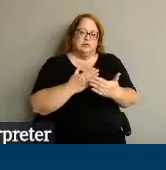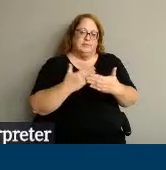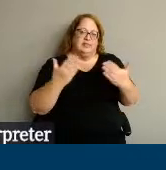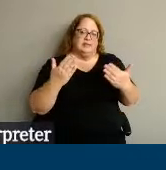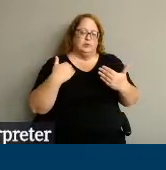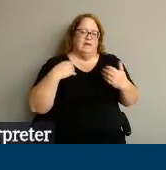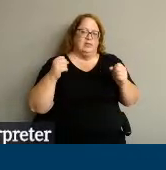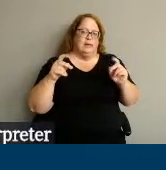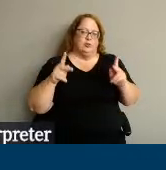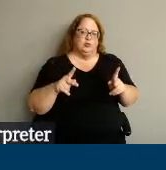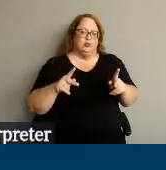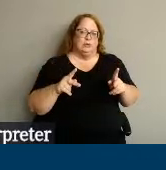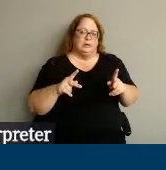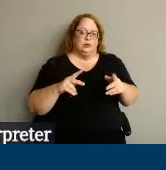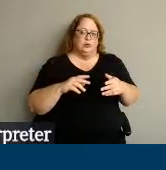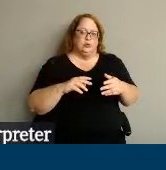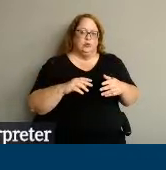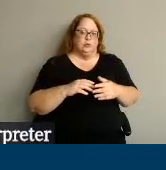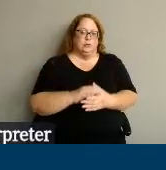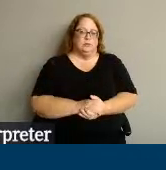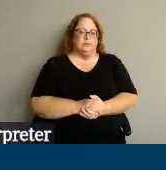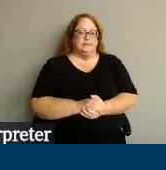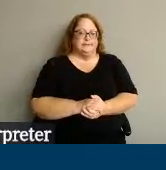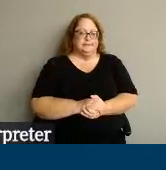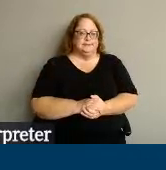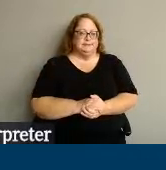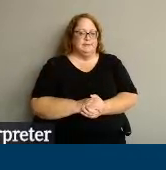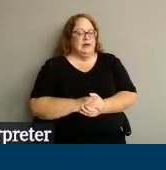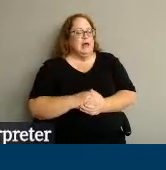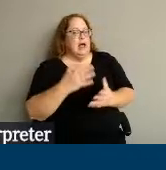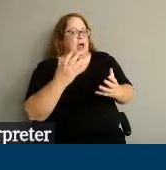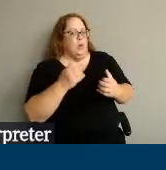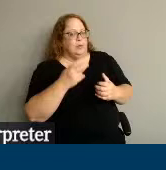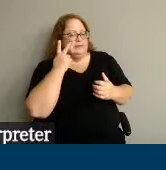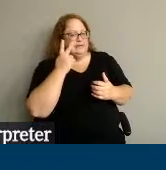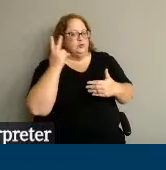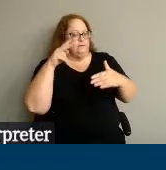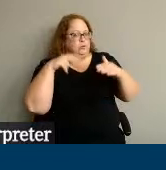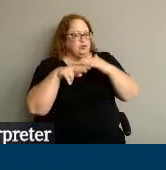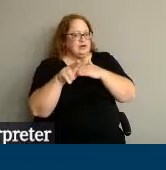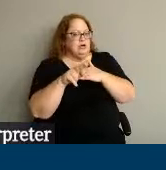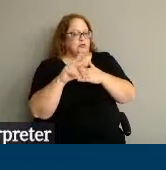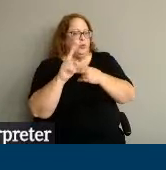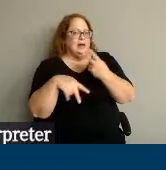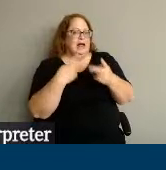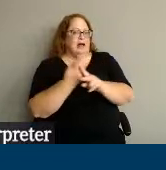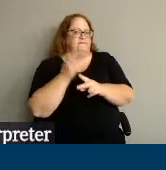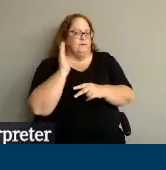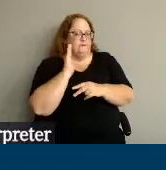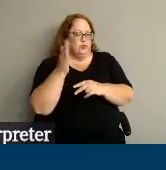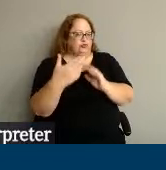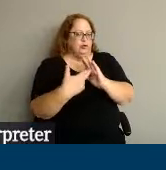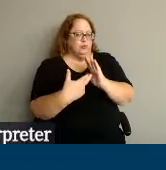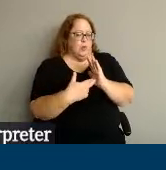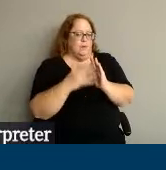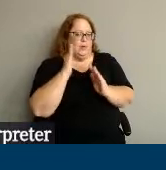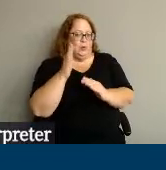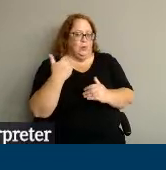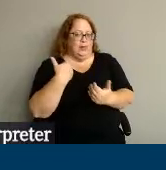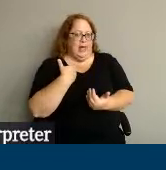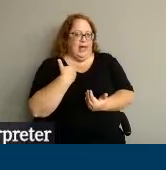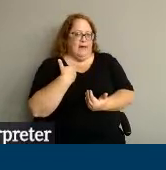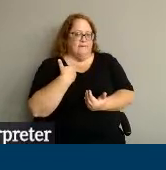have that opportunity to partner. Well, I would also like to see it for projections of how many, what type of future enrollment we're going to